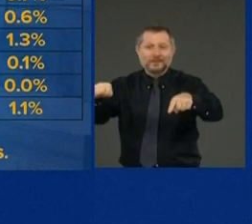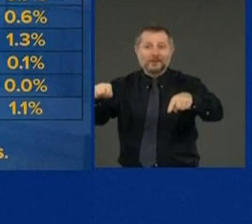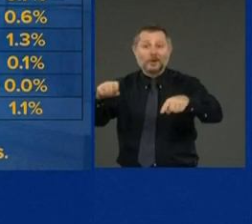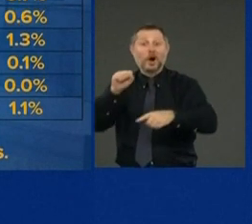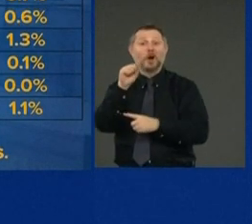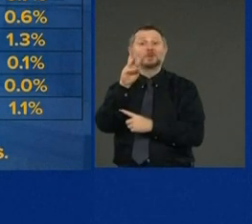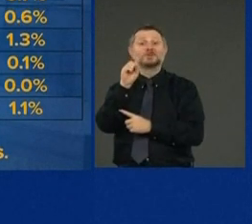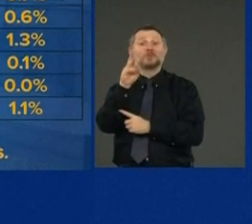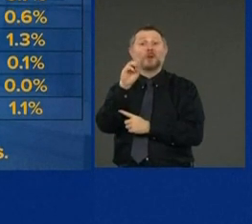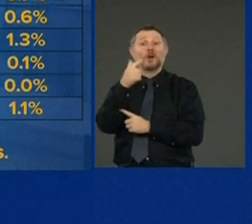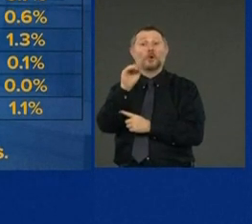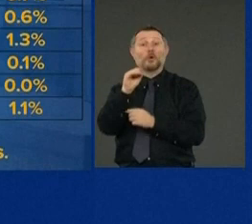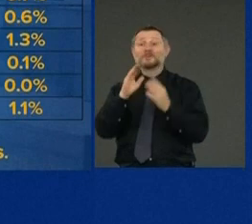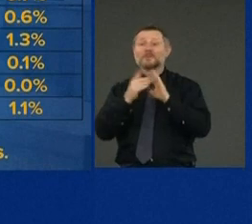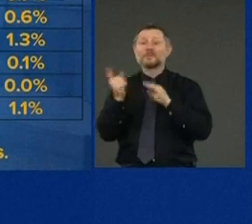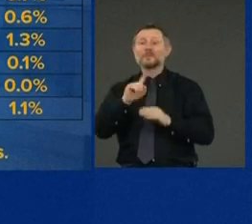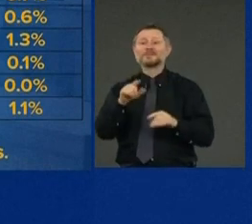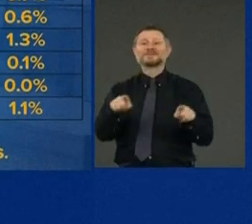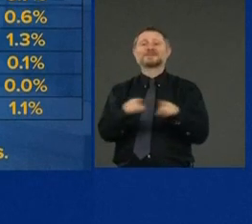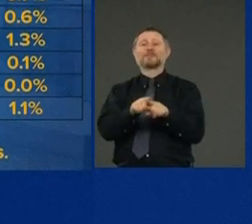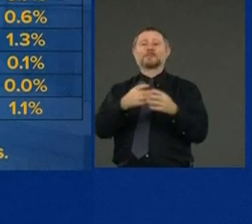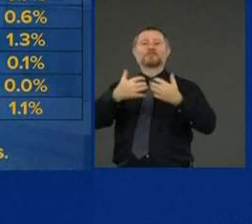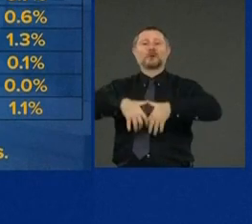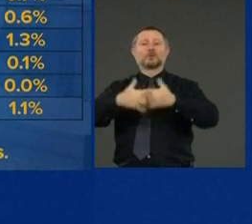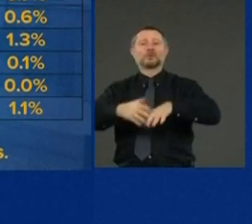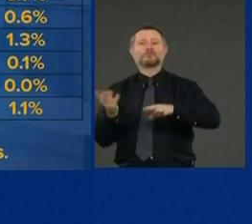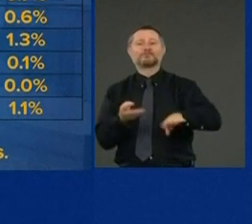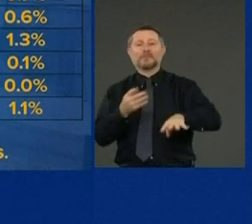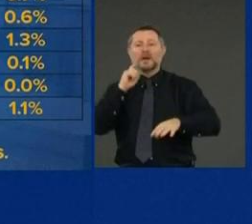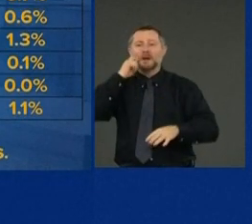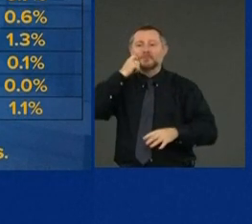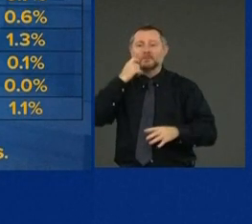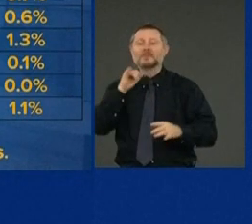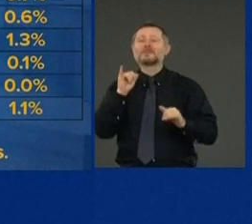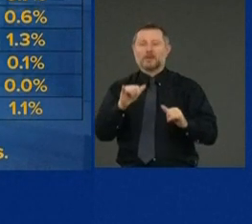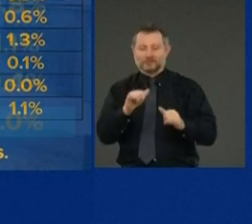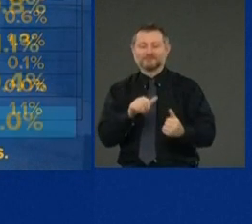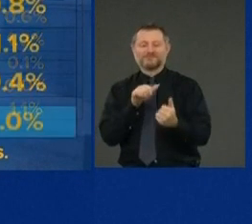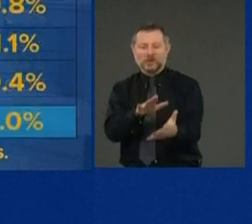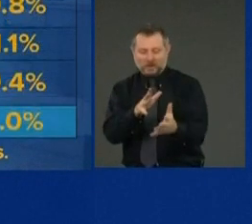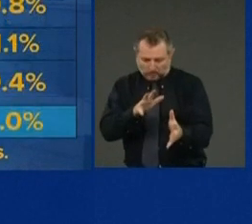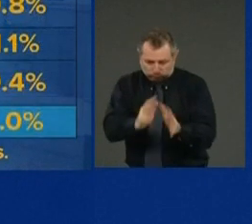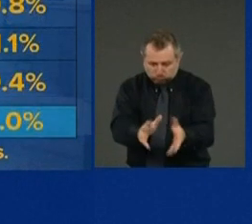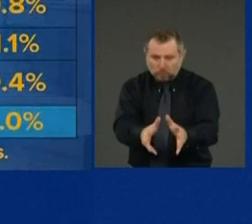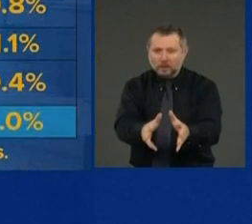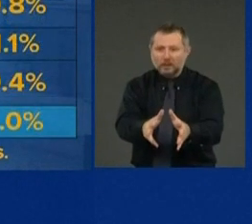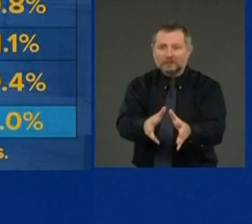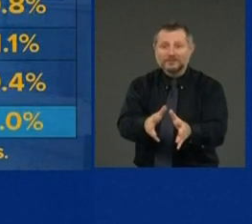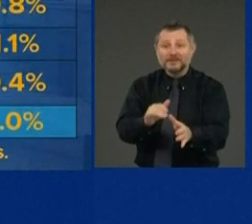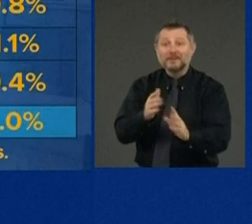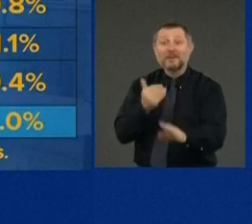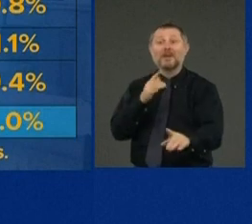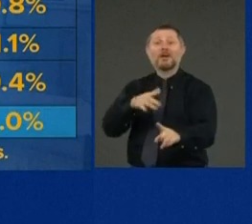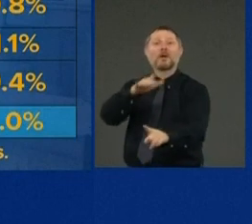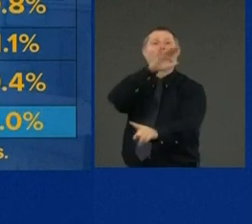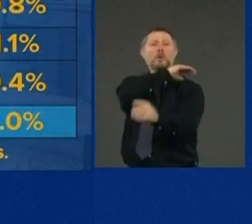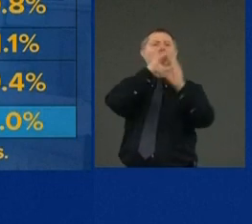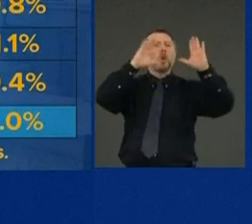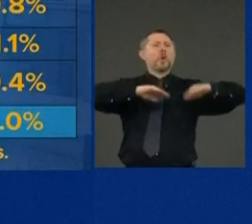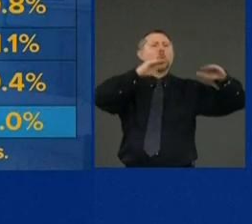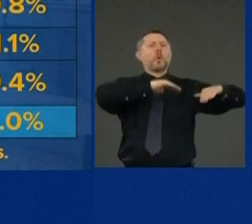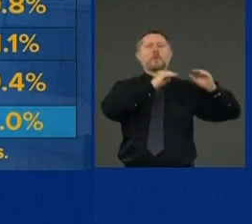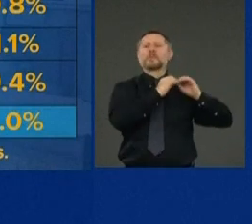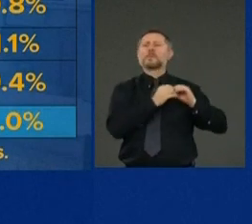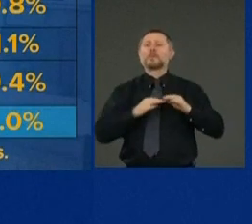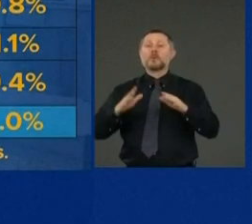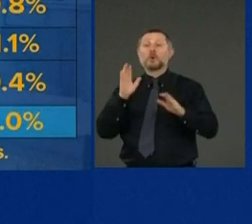same plant. Get to that plant, address it. But other than that, all the numbers have been good. New York